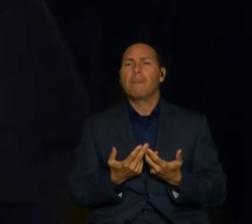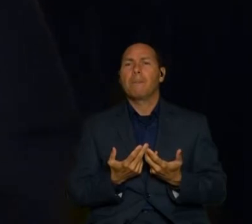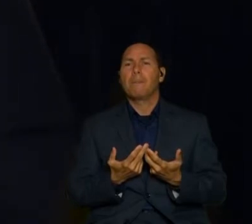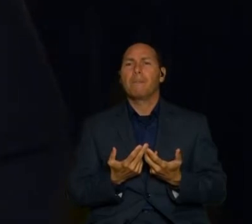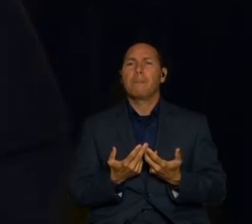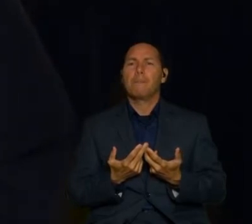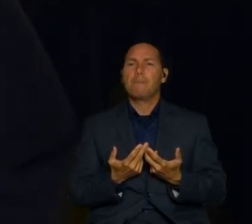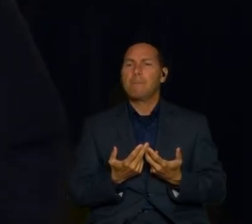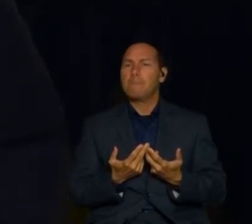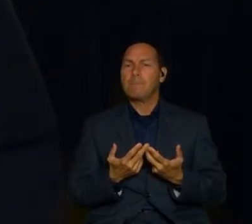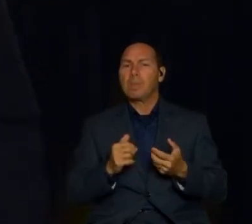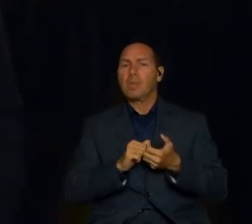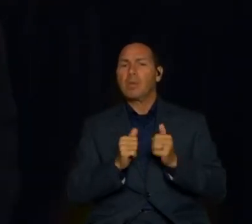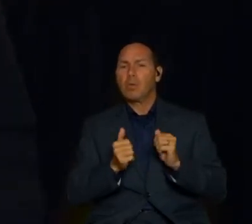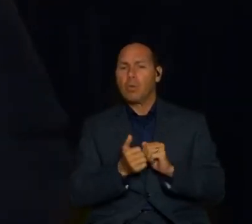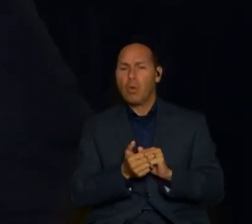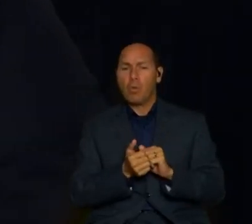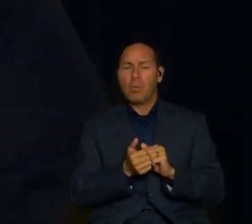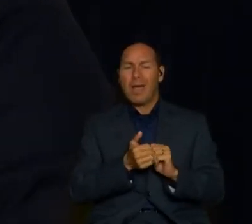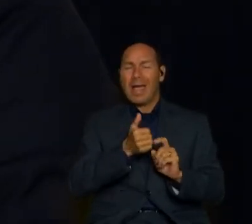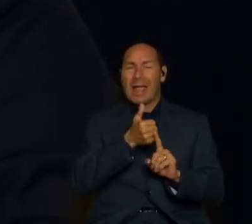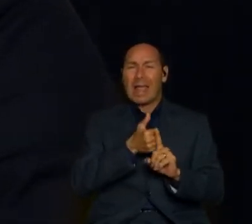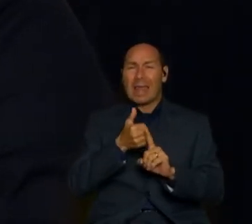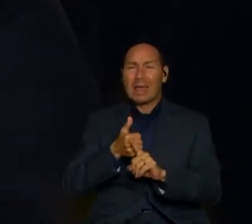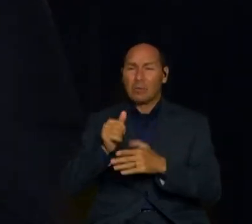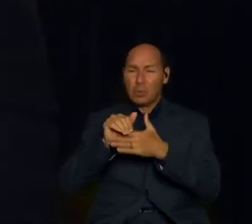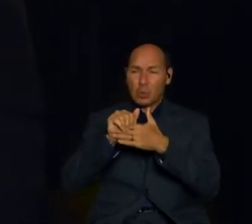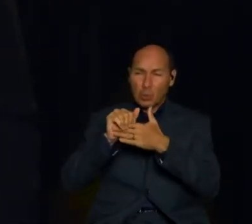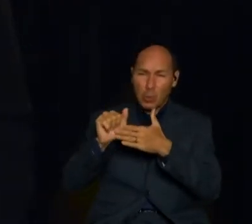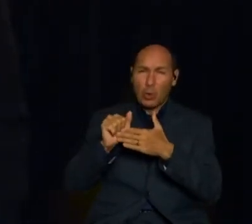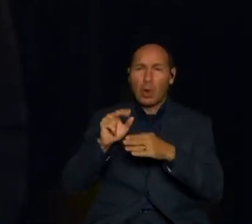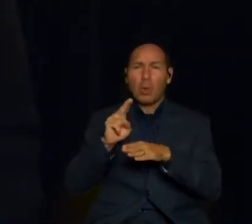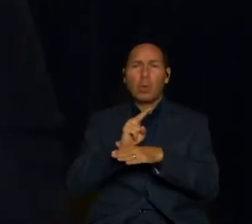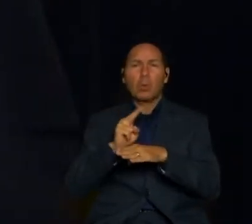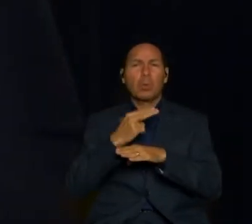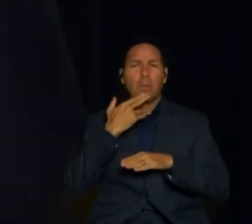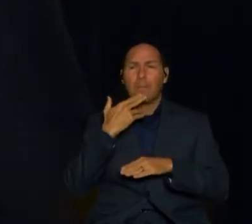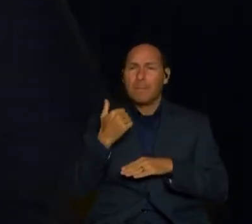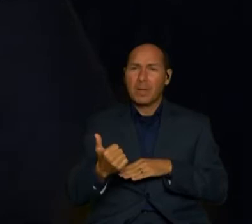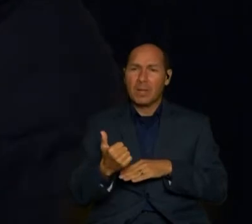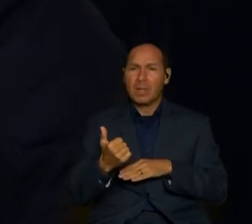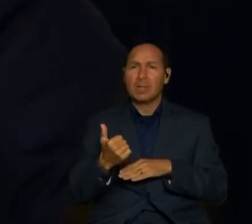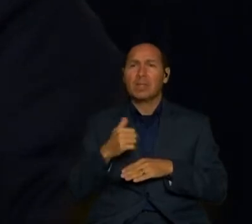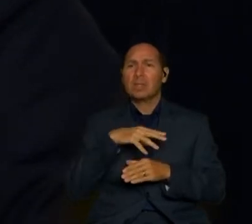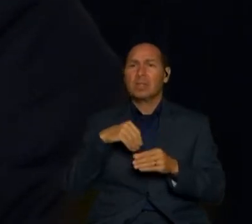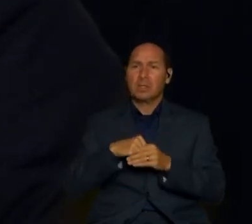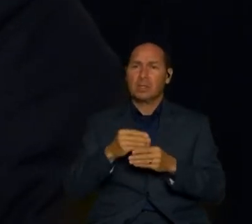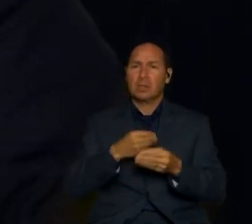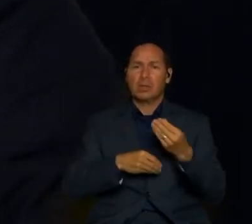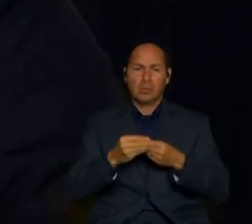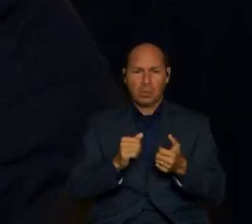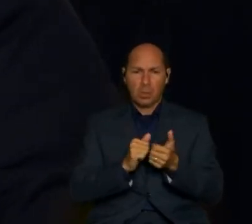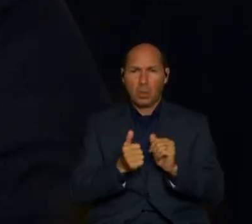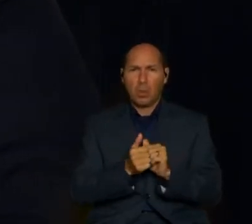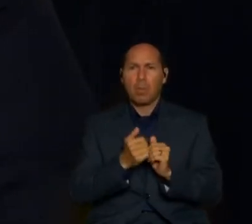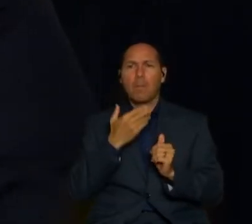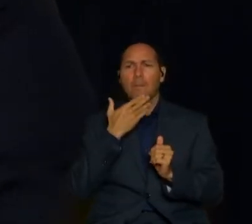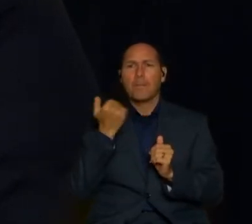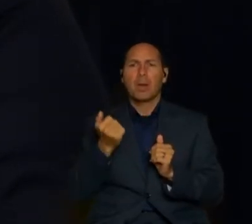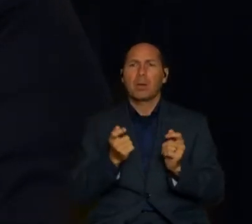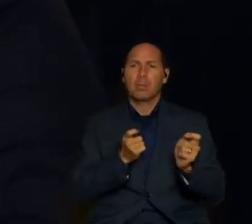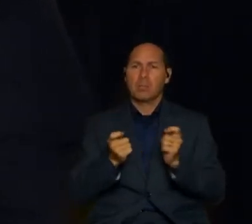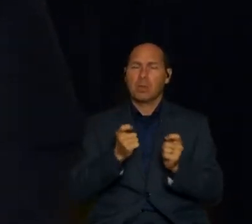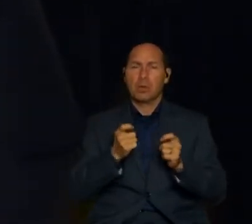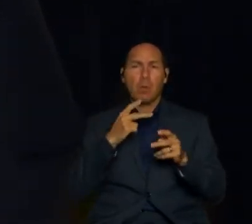the best use of every single dollar that we have allocated in our budget is through better management. Public